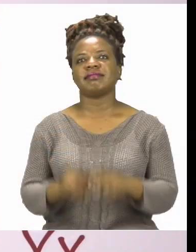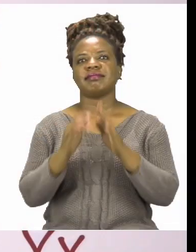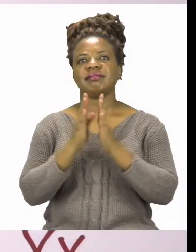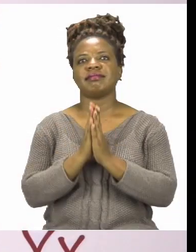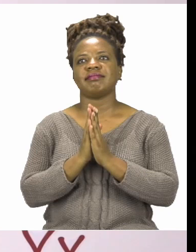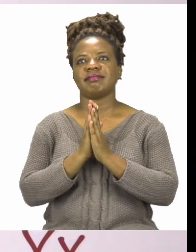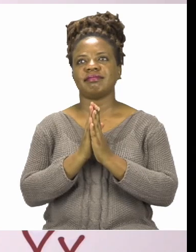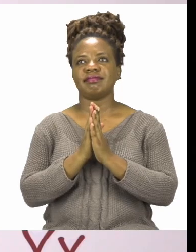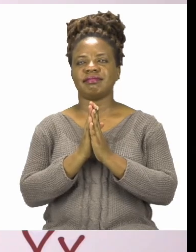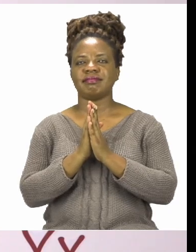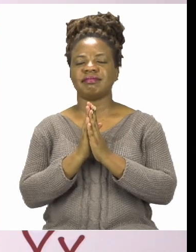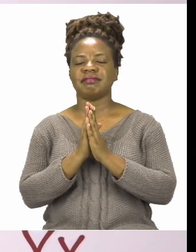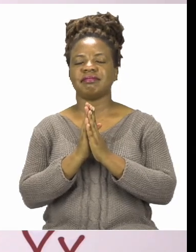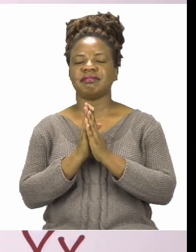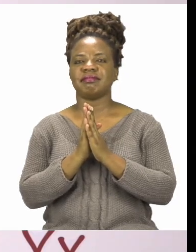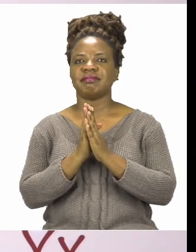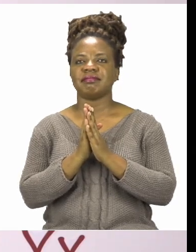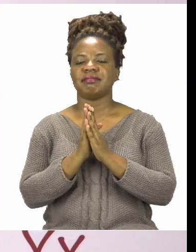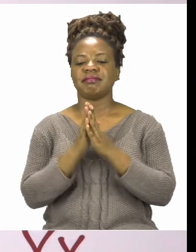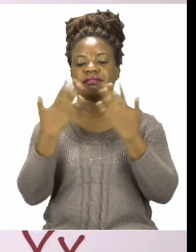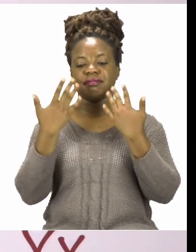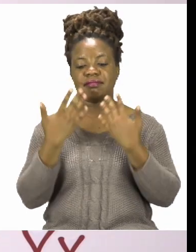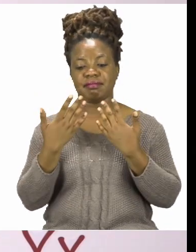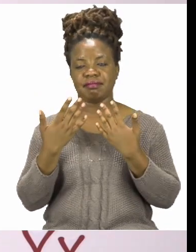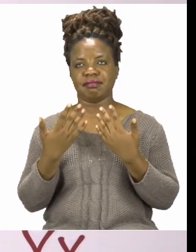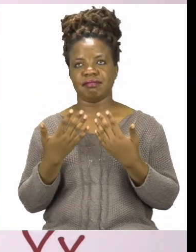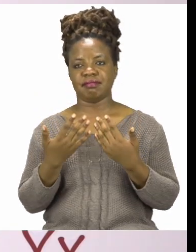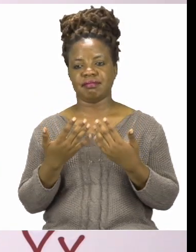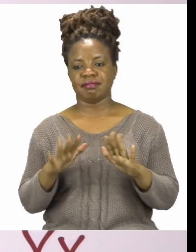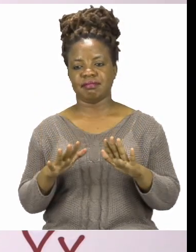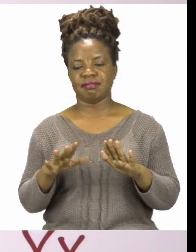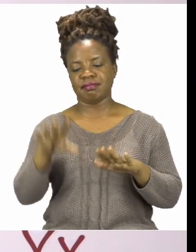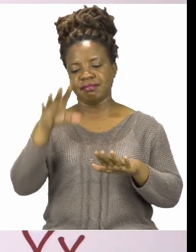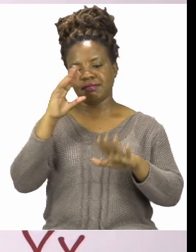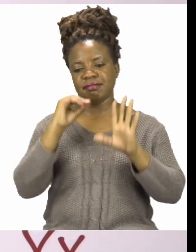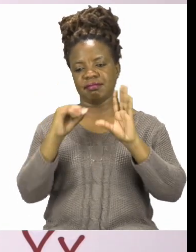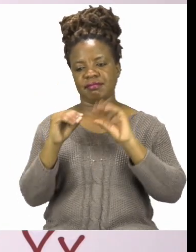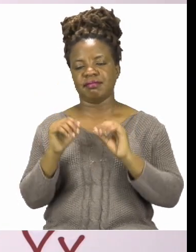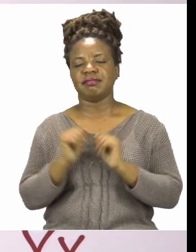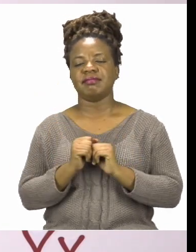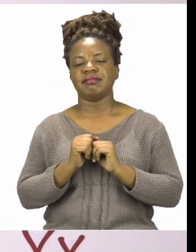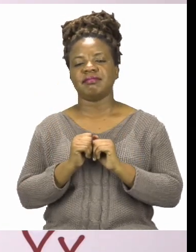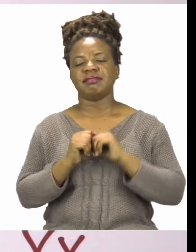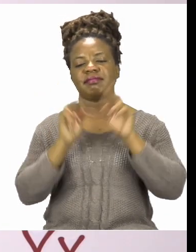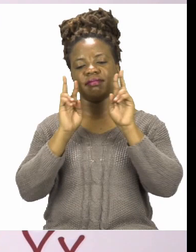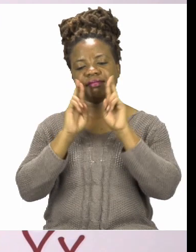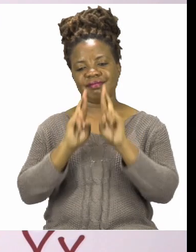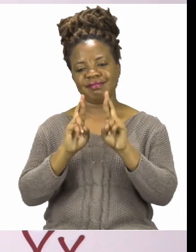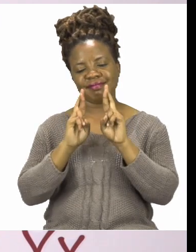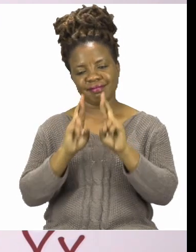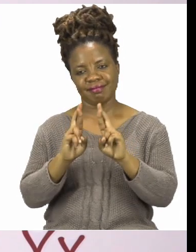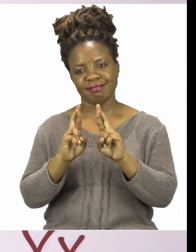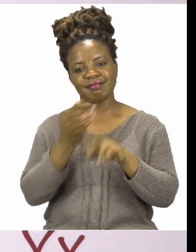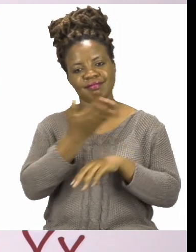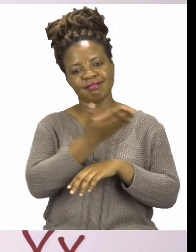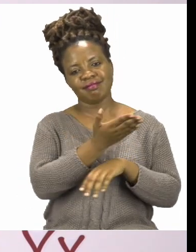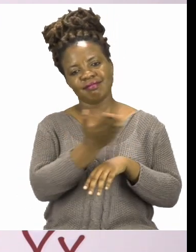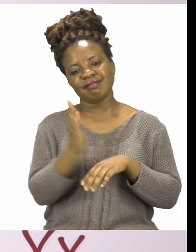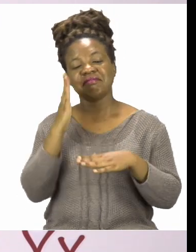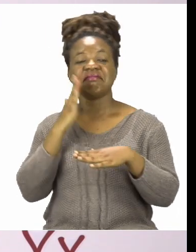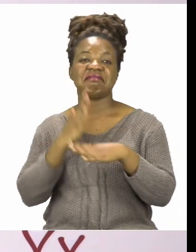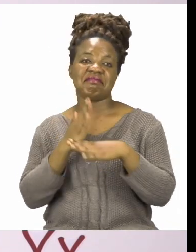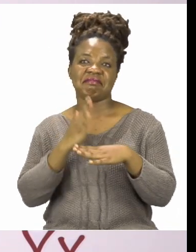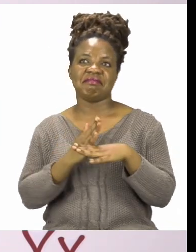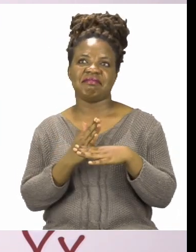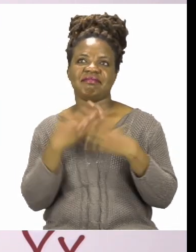Boys and girls, we have now come to the end of our lesson. I hope you managed to do all the exercises, and don't worry, if you're not